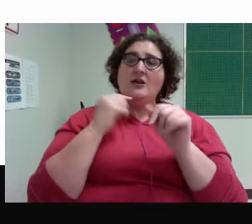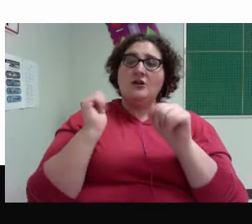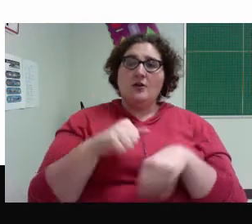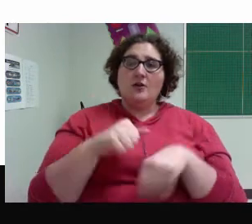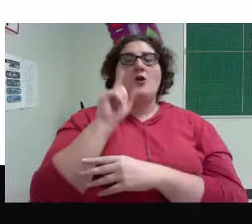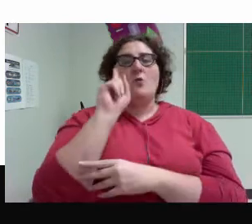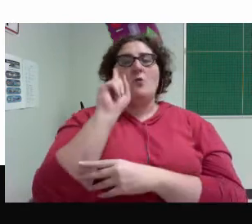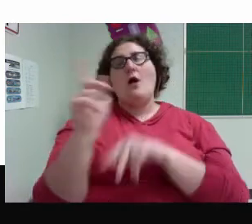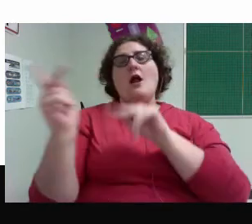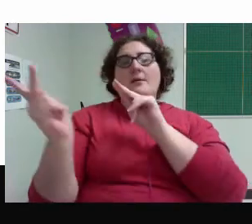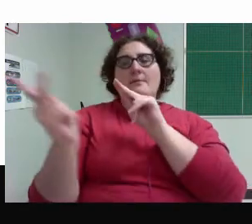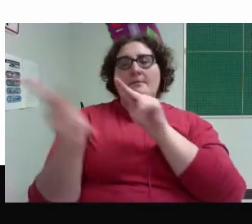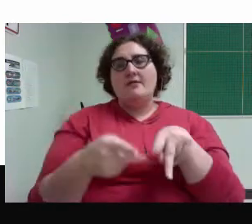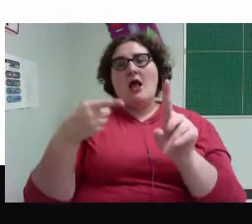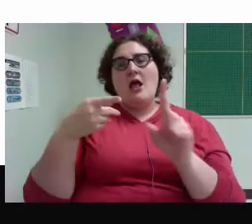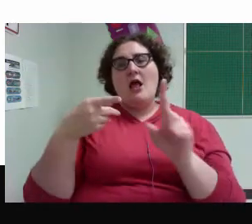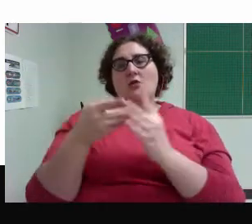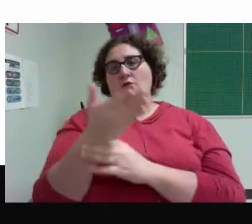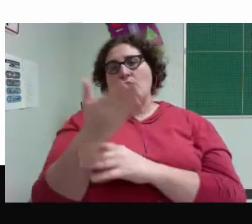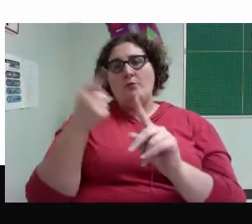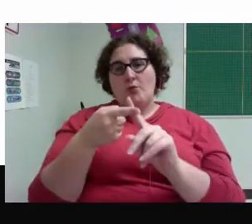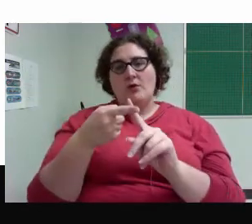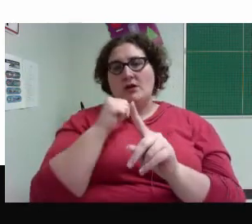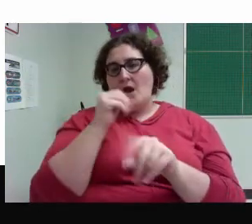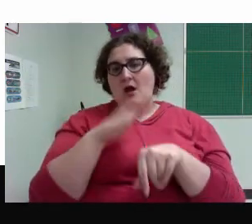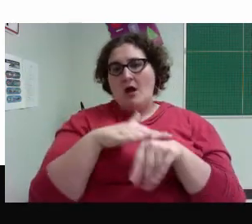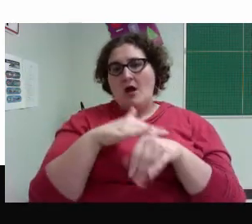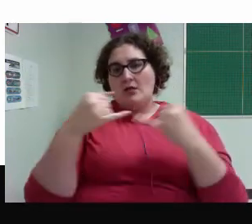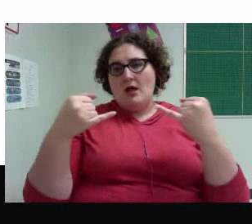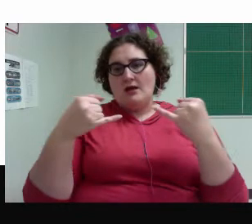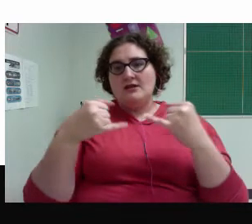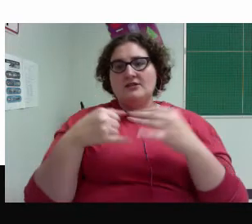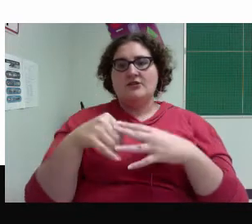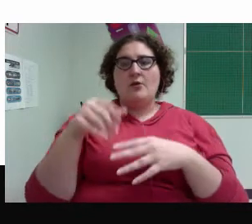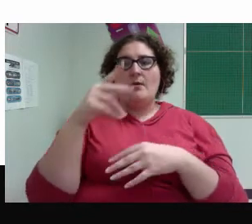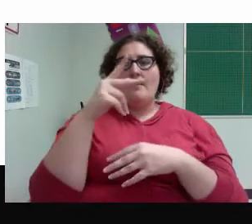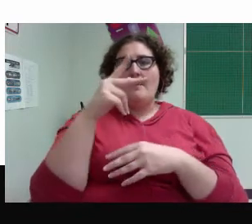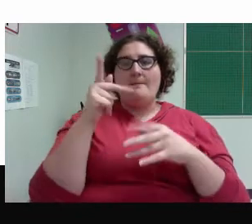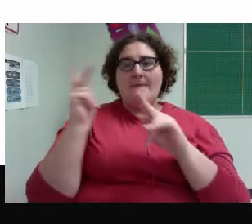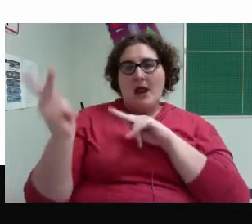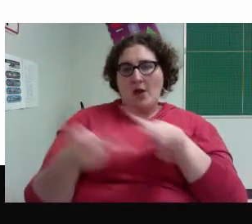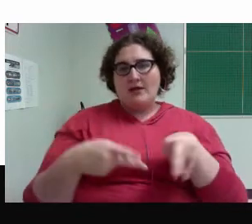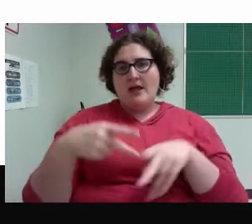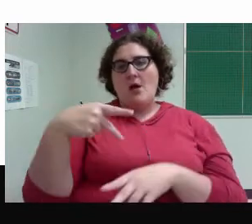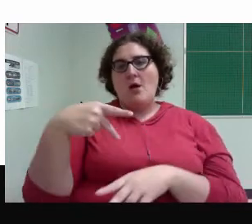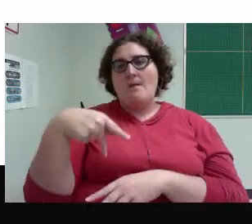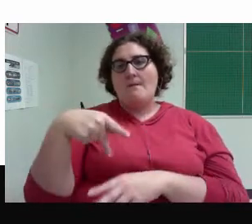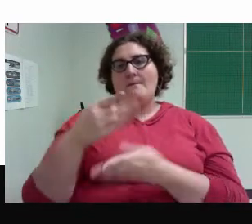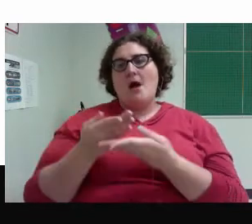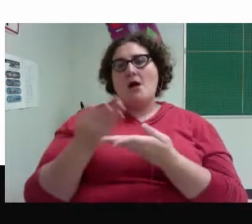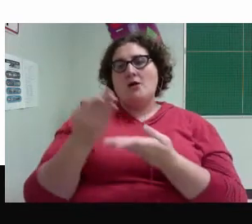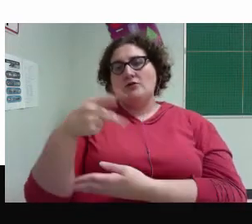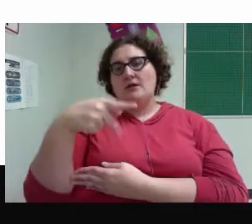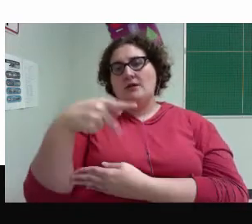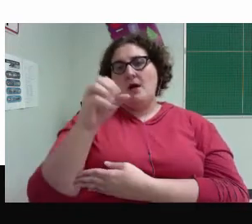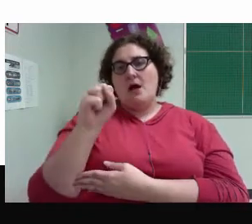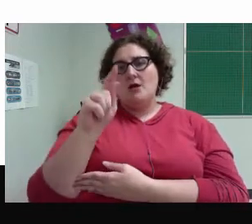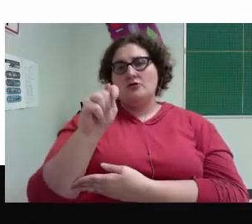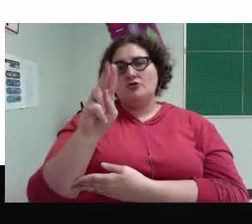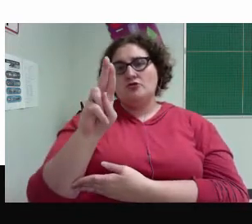you can draw only one parallel line through a point, not on the line. So parallel postulate.